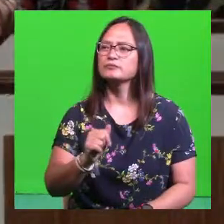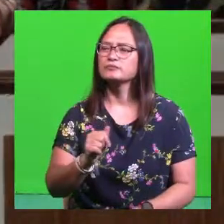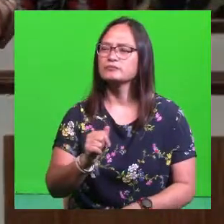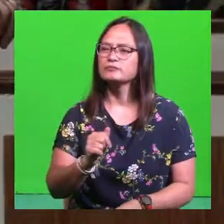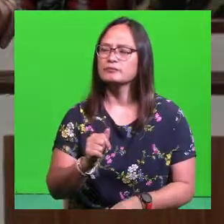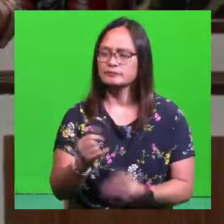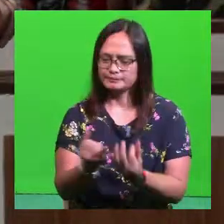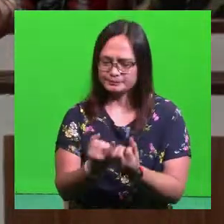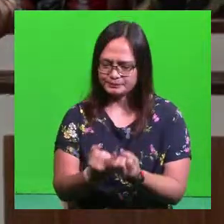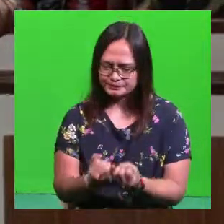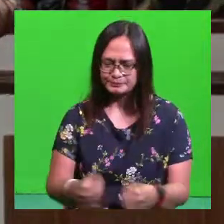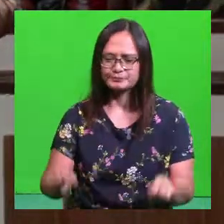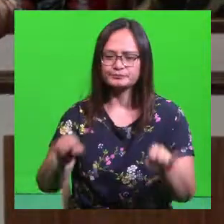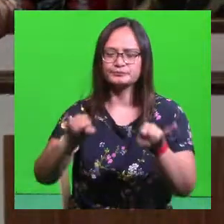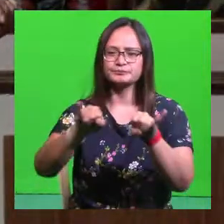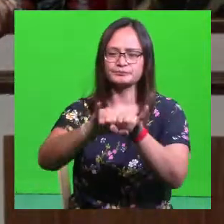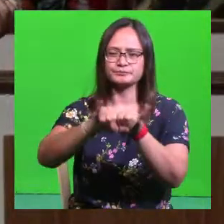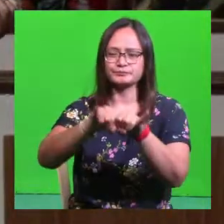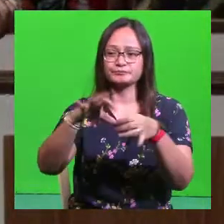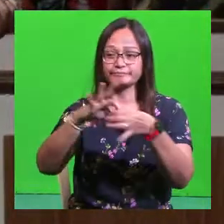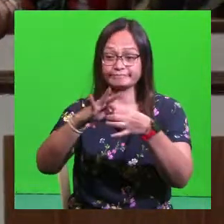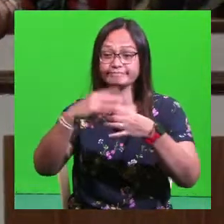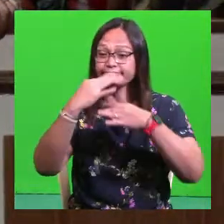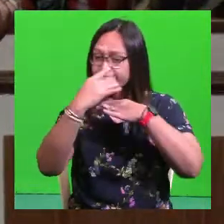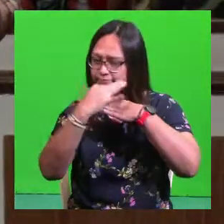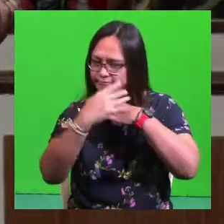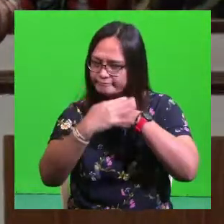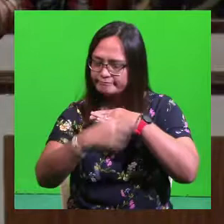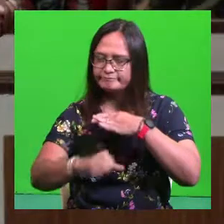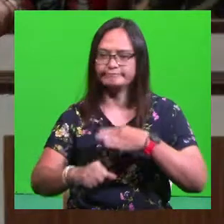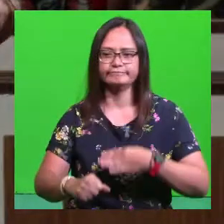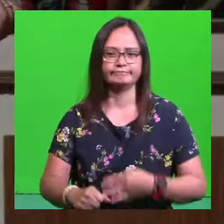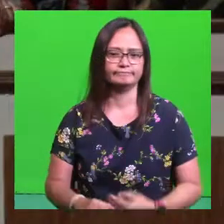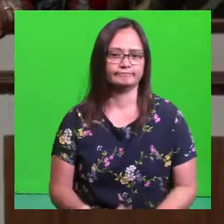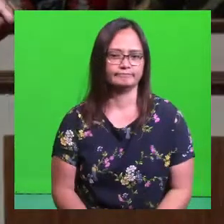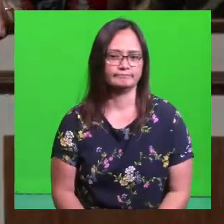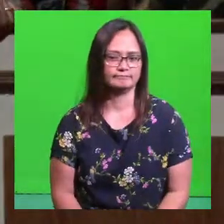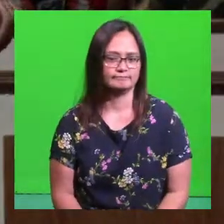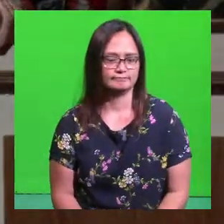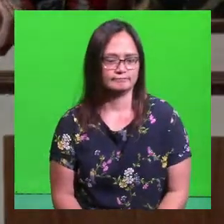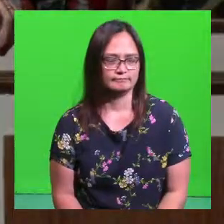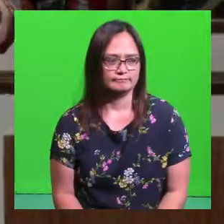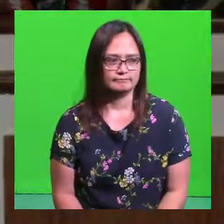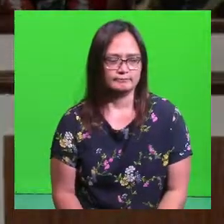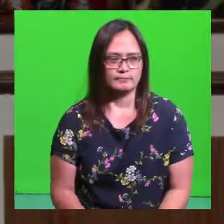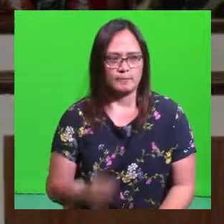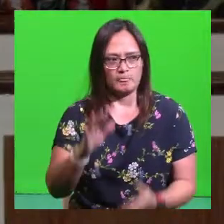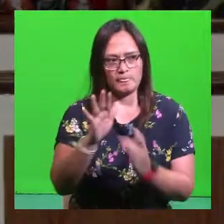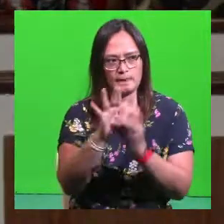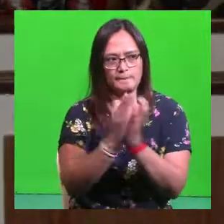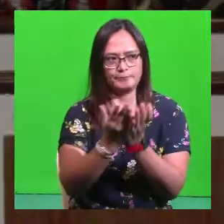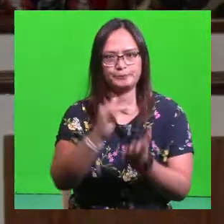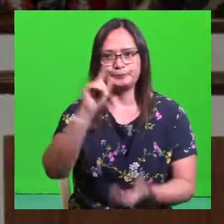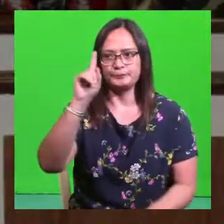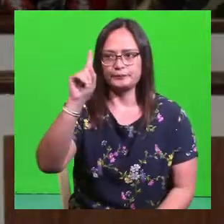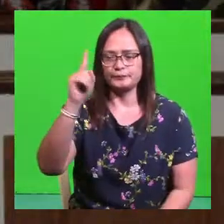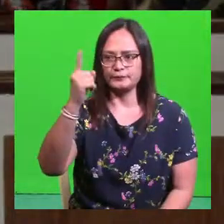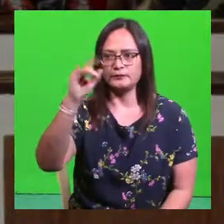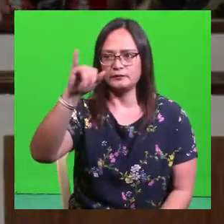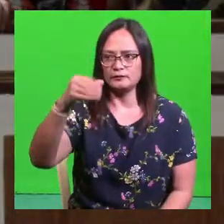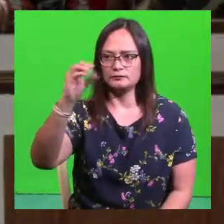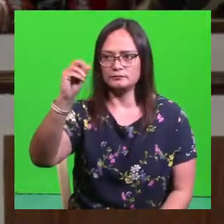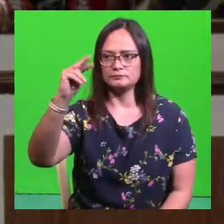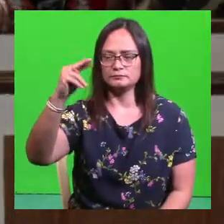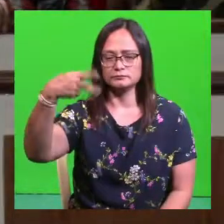Kalbaryo. 1 John chapter 1, verses 7 to 9. Ano ang sinasabi ni John? Ito po